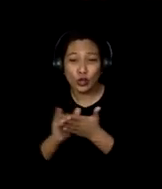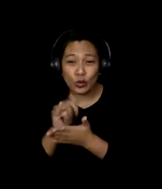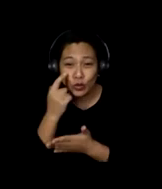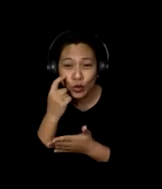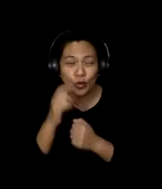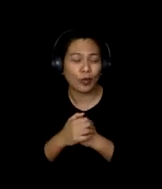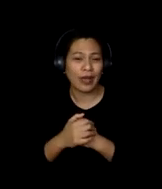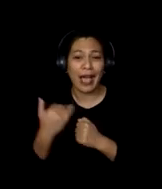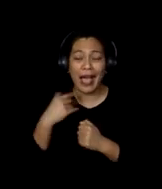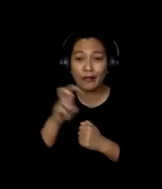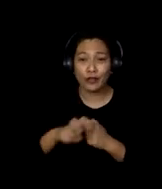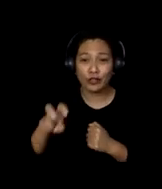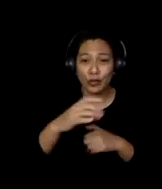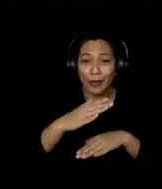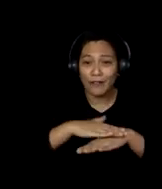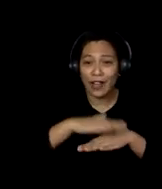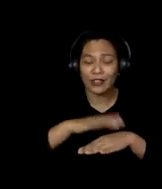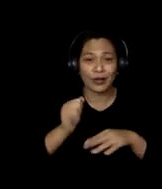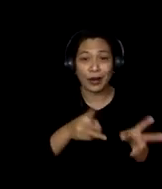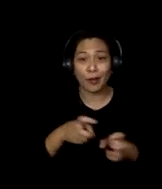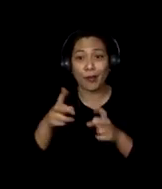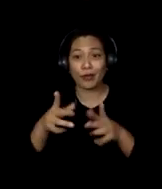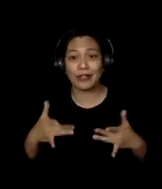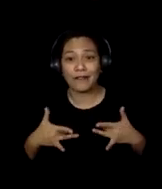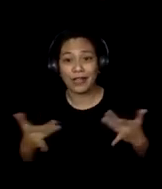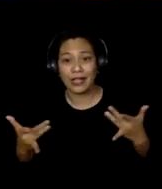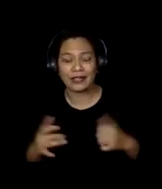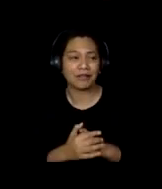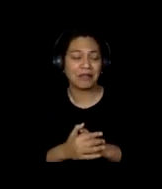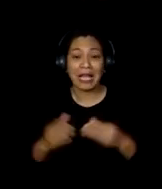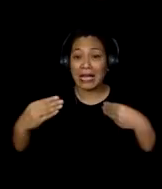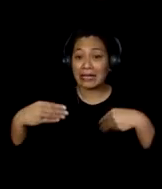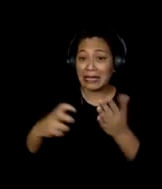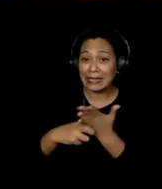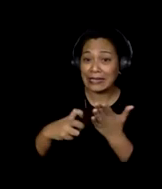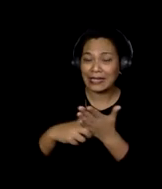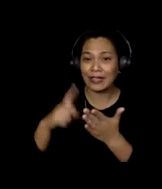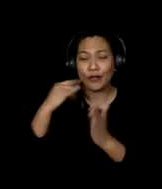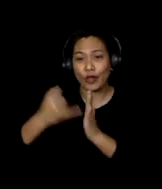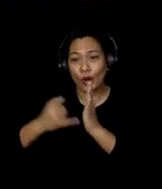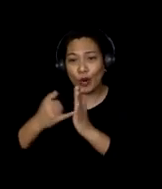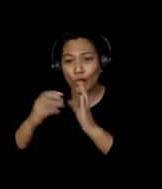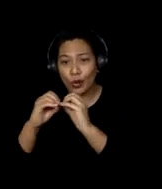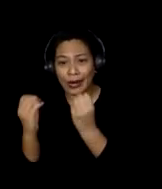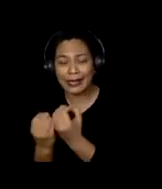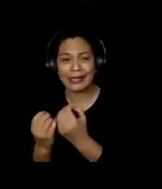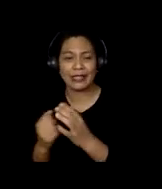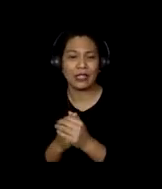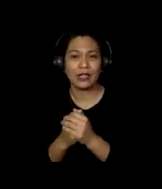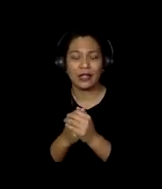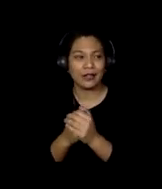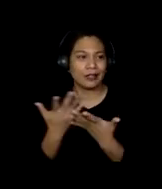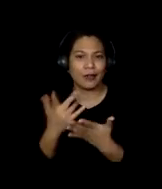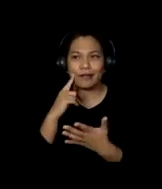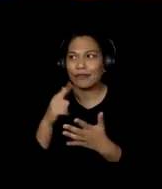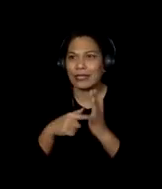have TripAdvisor where you can post your event. You can sell tickets to your art organization's